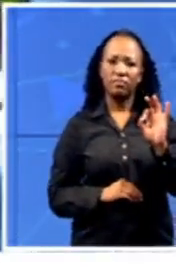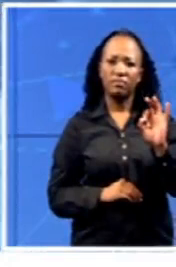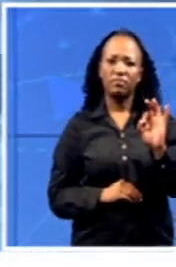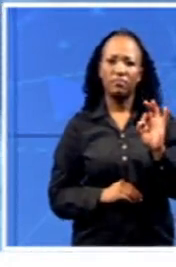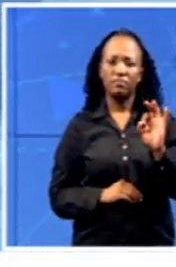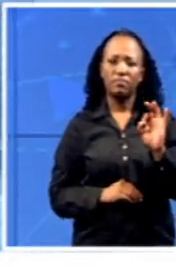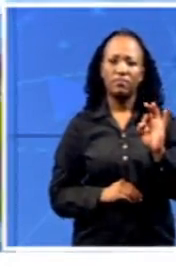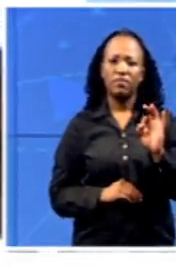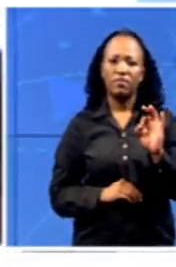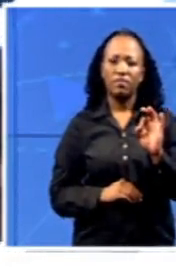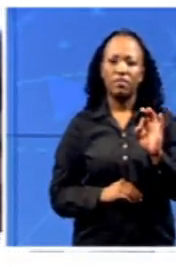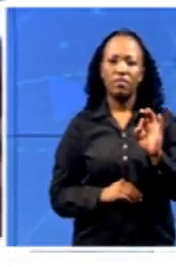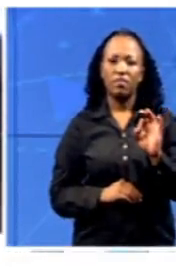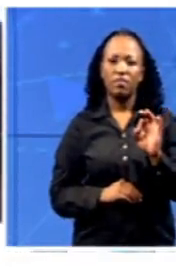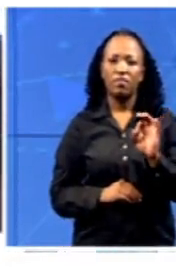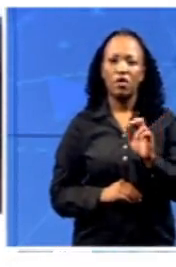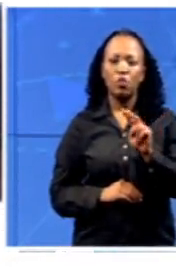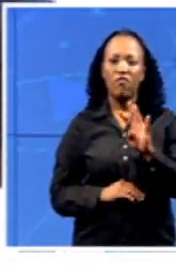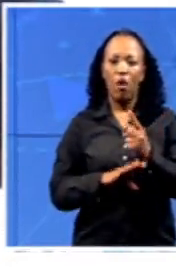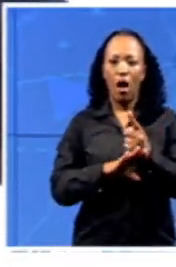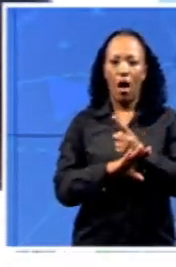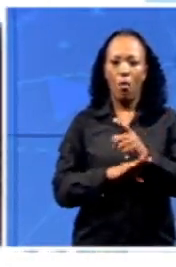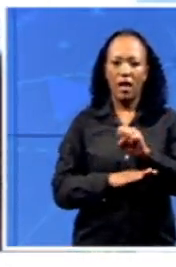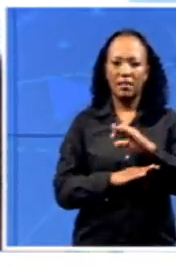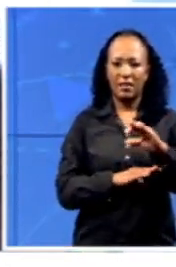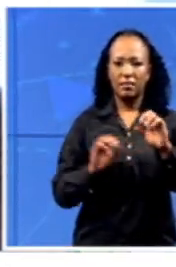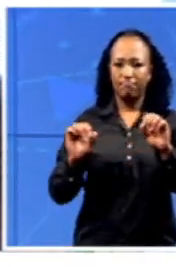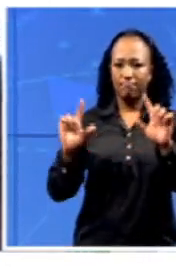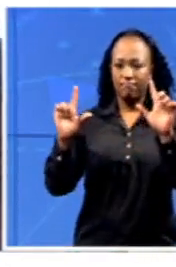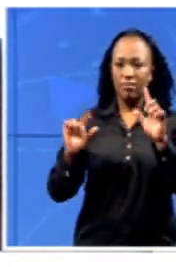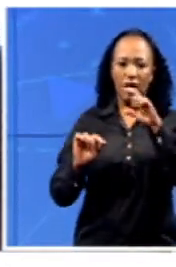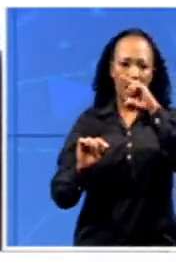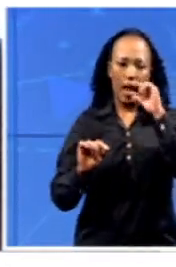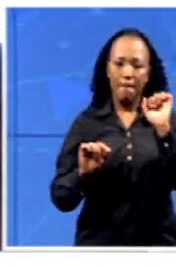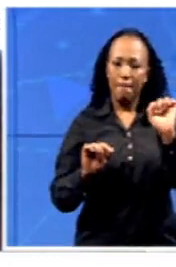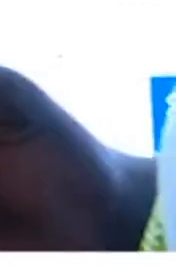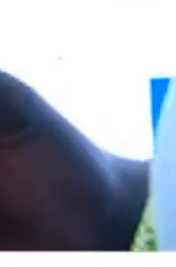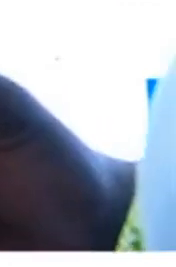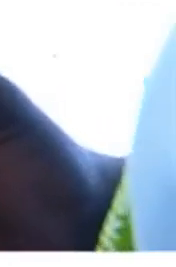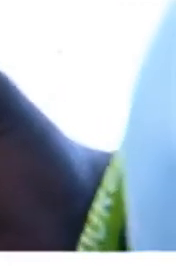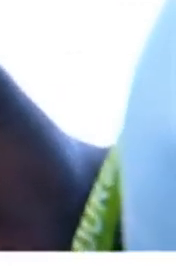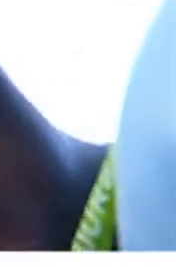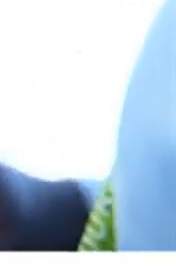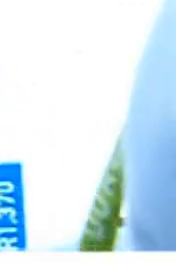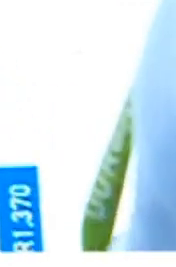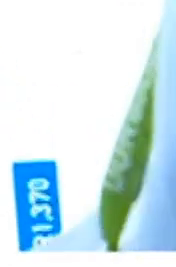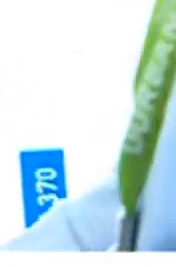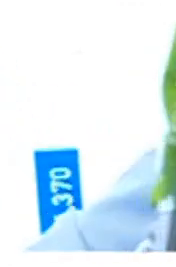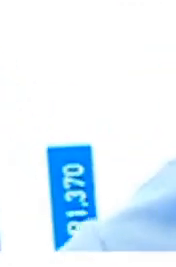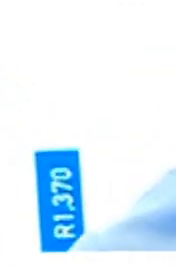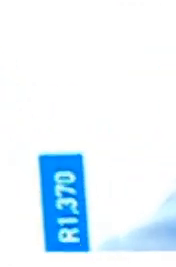are a 24-hour news service, SABC News. If I may please have your full names and also your company and what do you